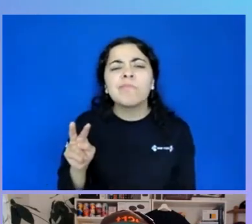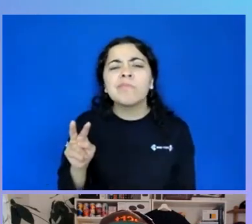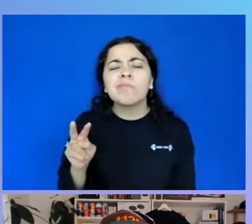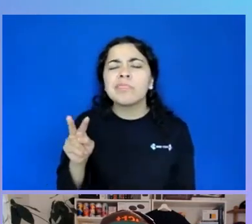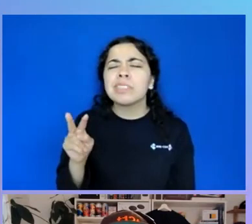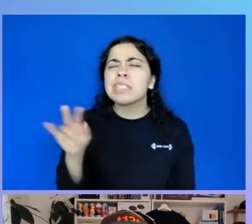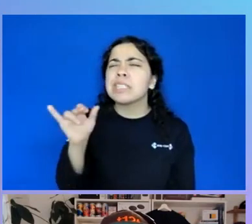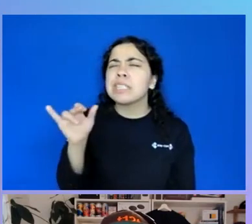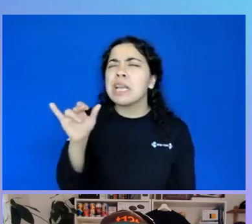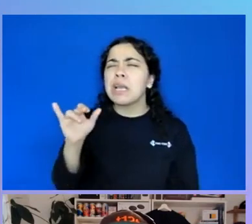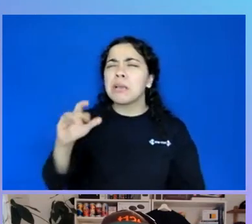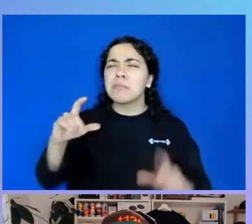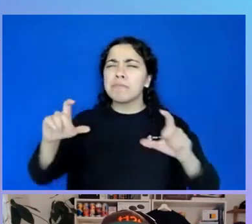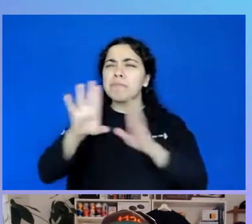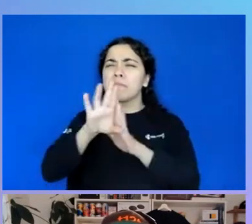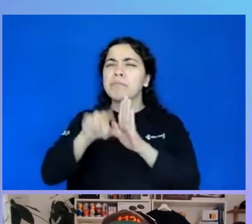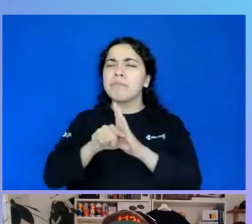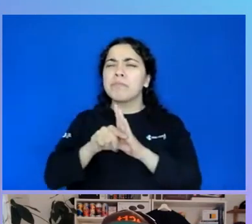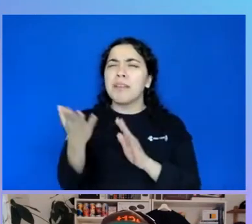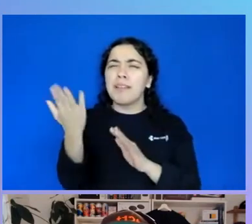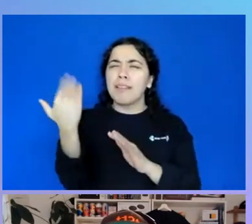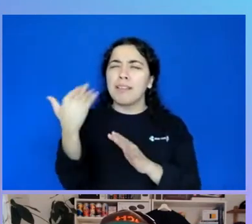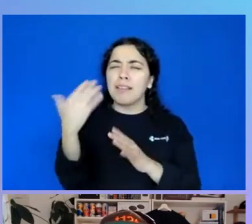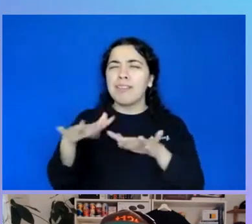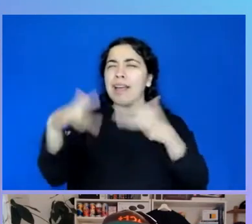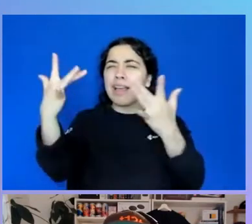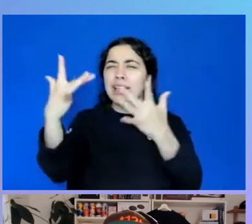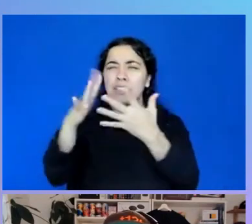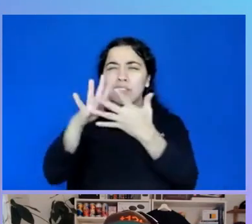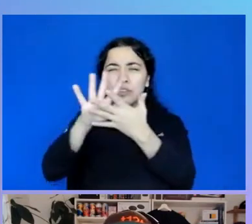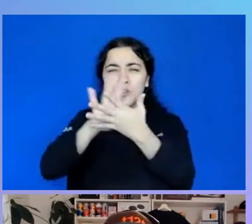light gray-ish on a